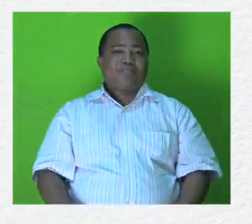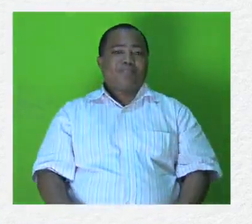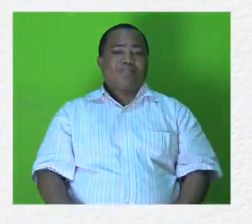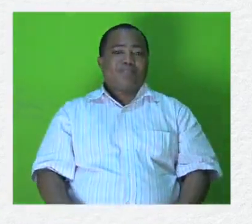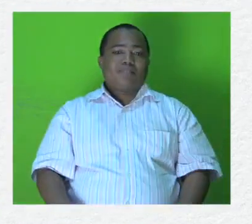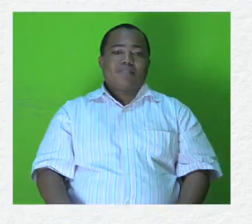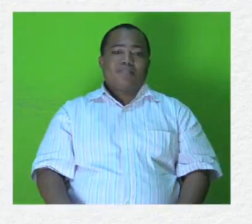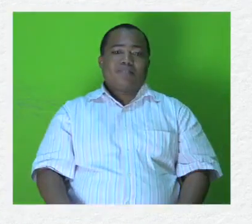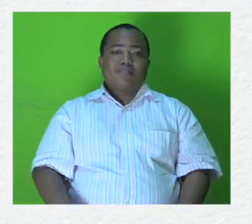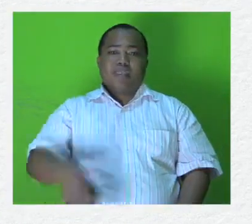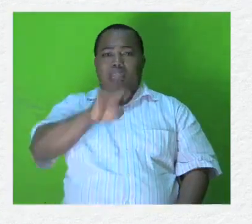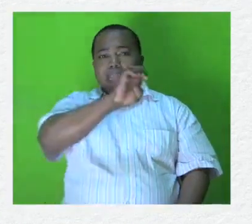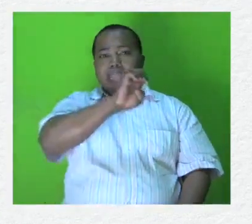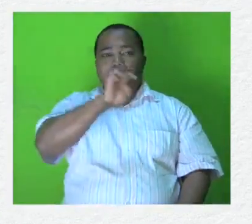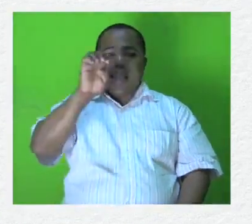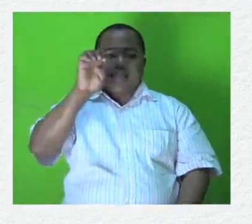Elements.